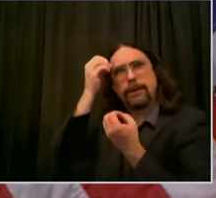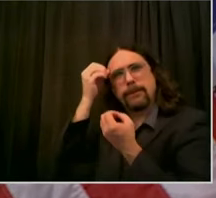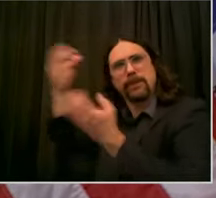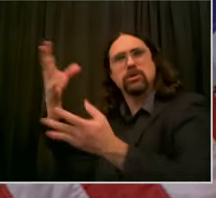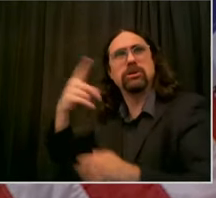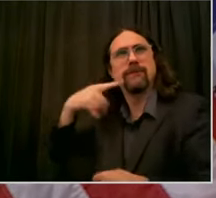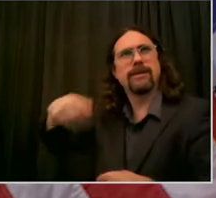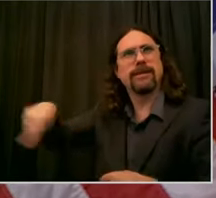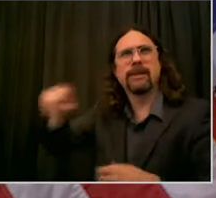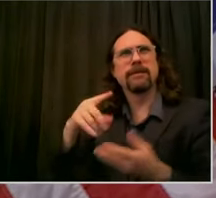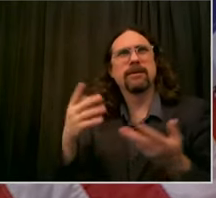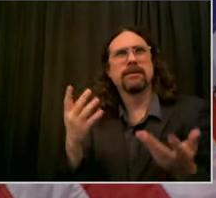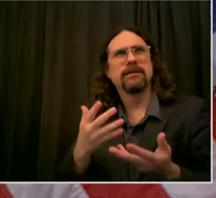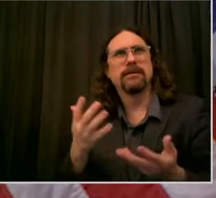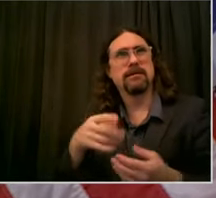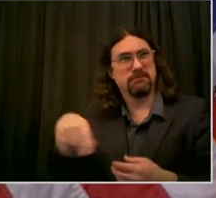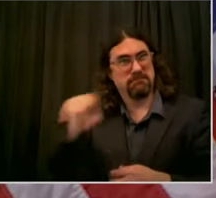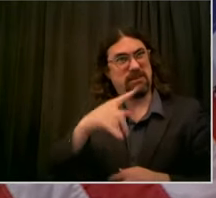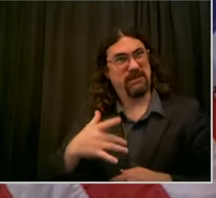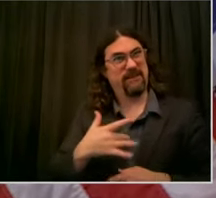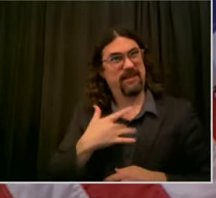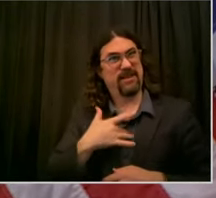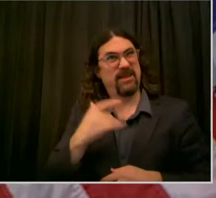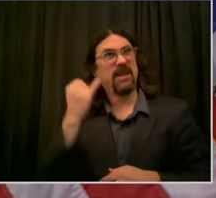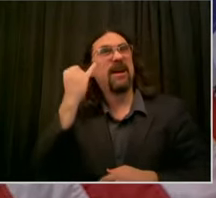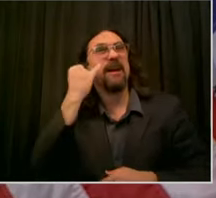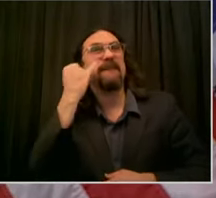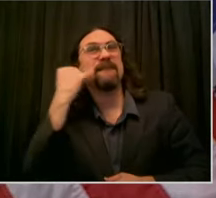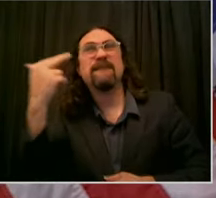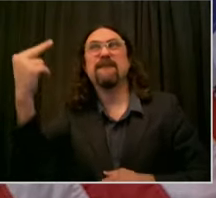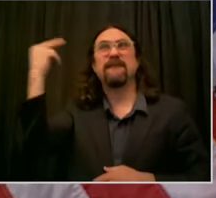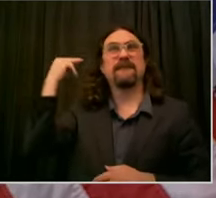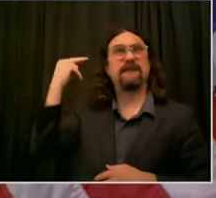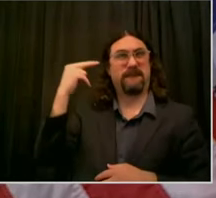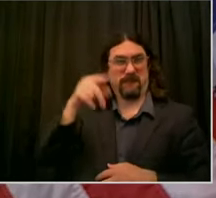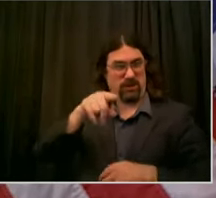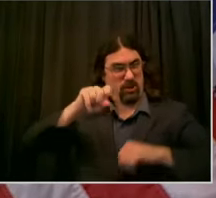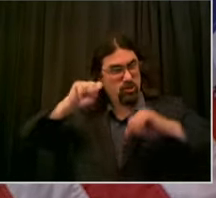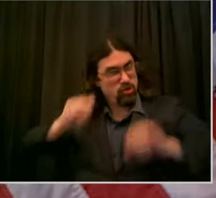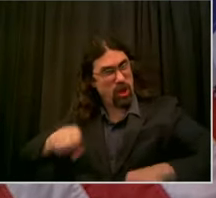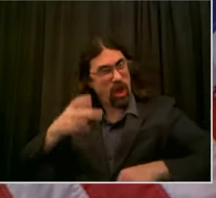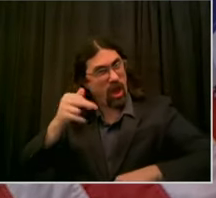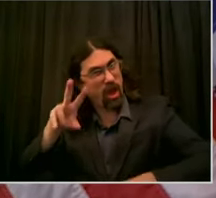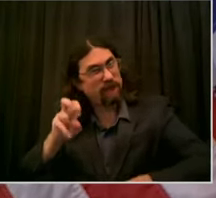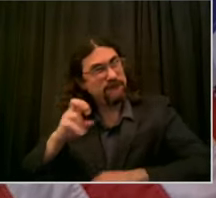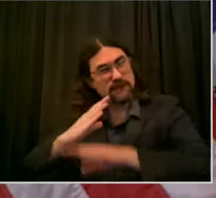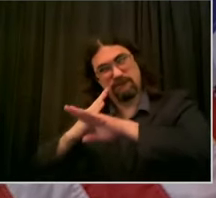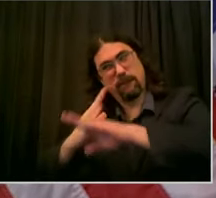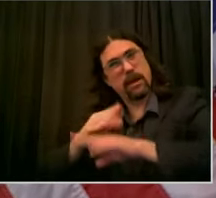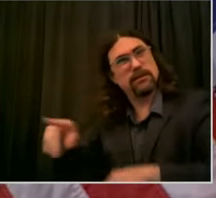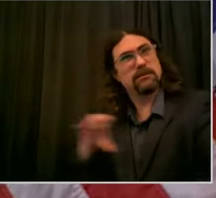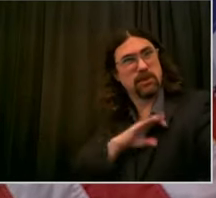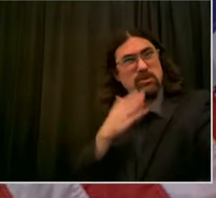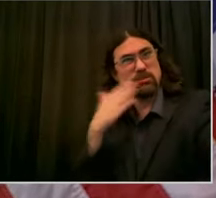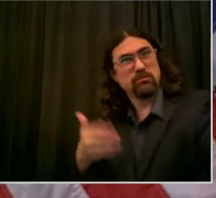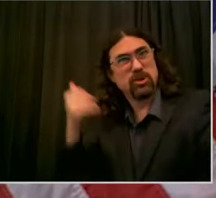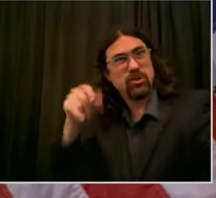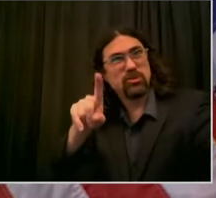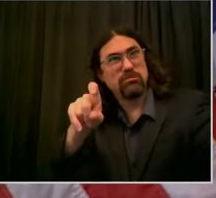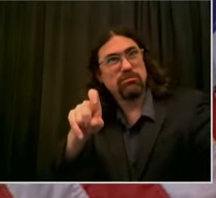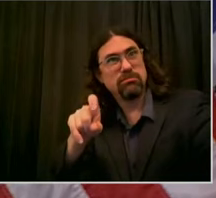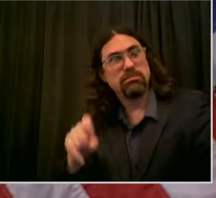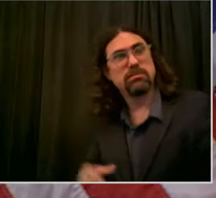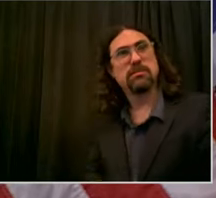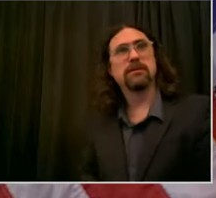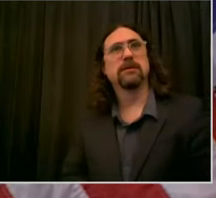used every tool that was right to use in this atmosphere and looked at the big picture